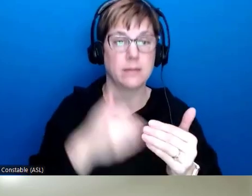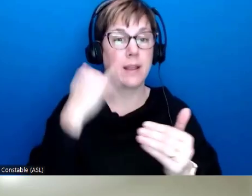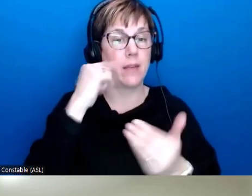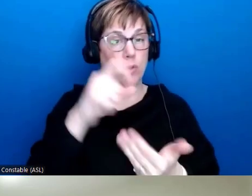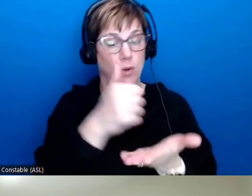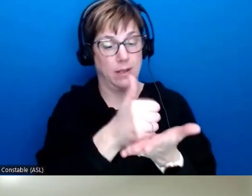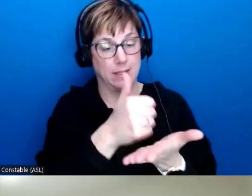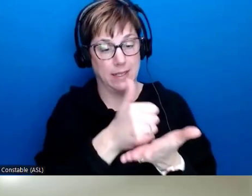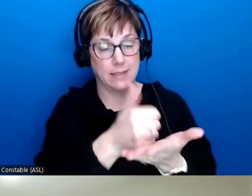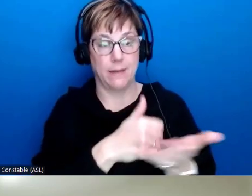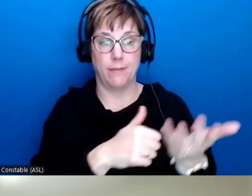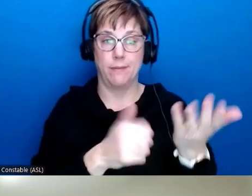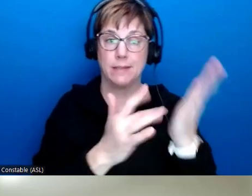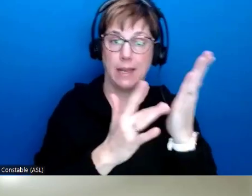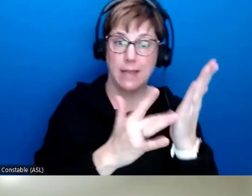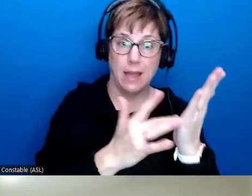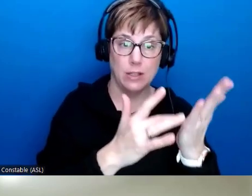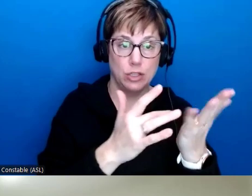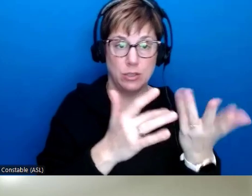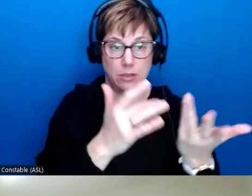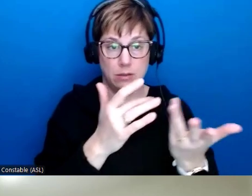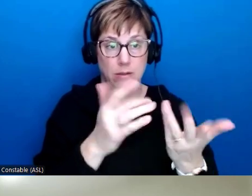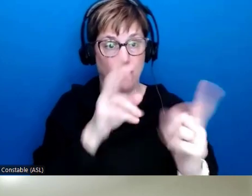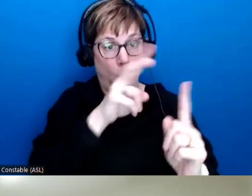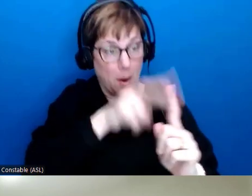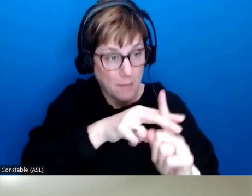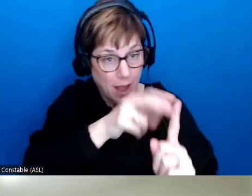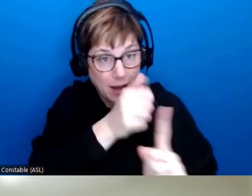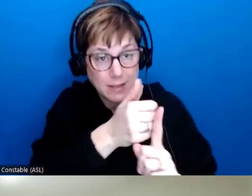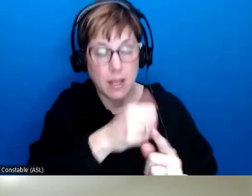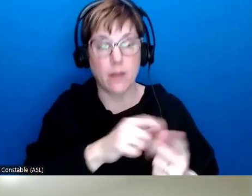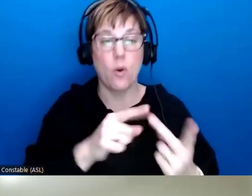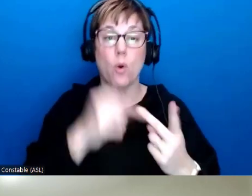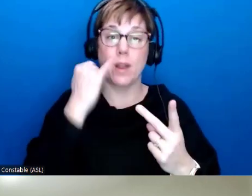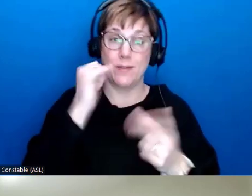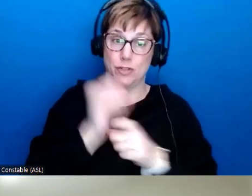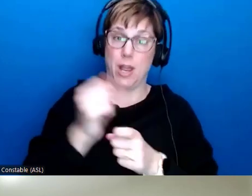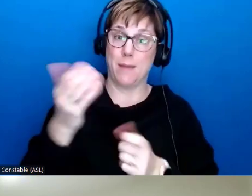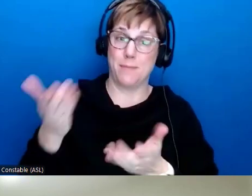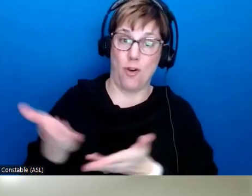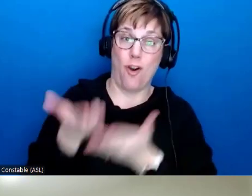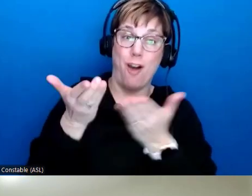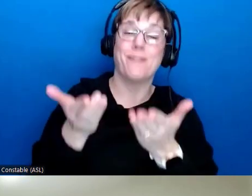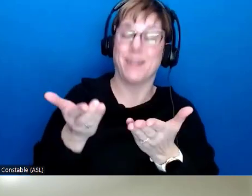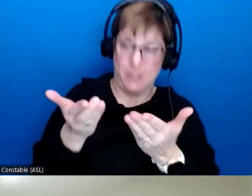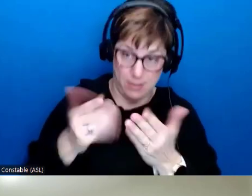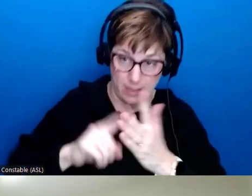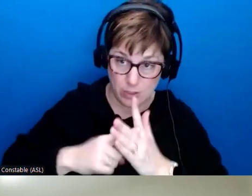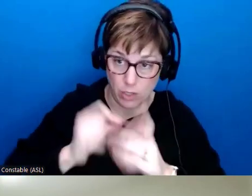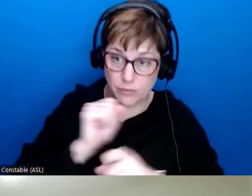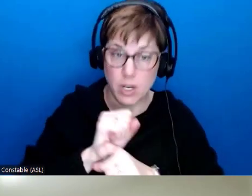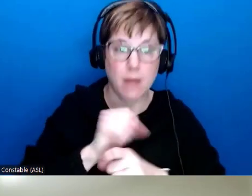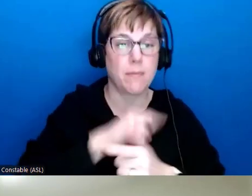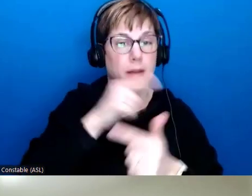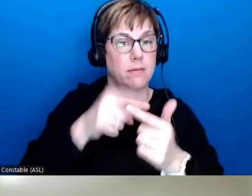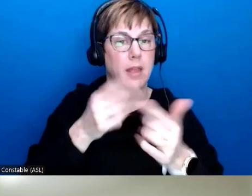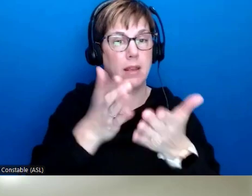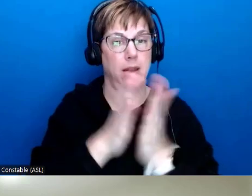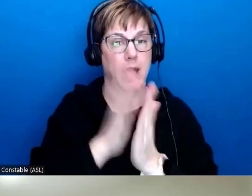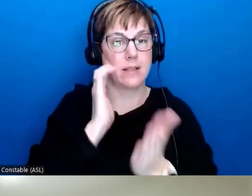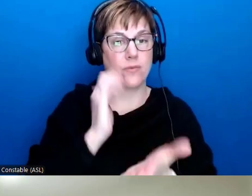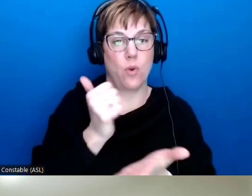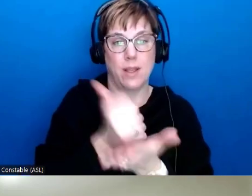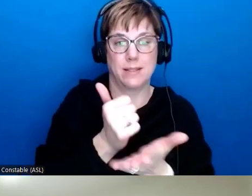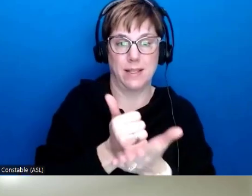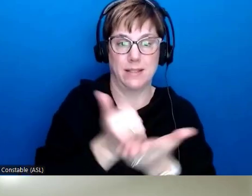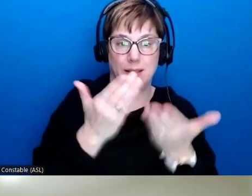assistive technology to apply for the job, if you've been offered a job and you start the job, you can request assistive technology to